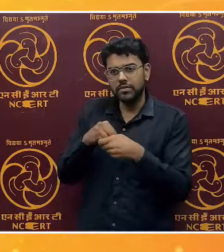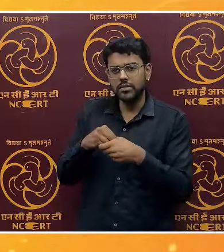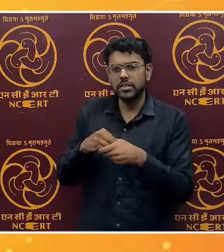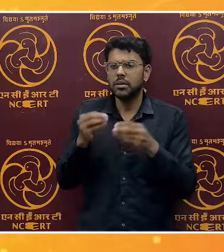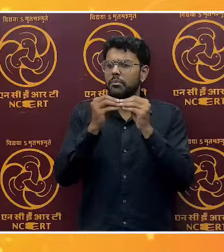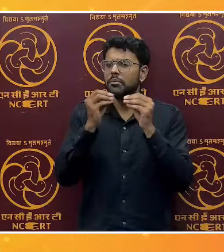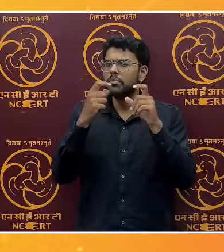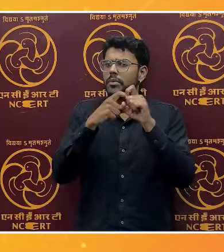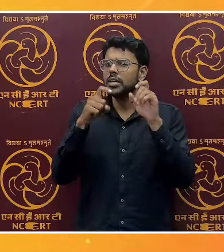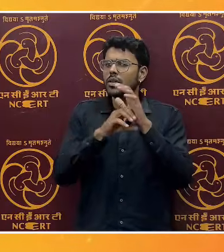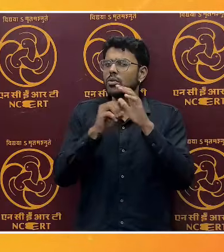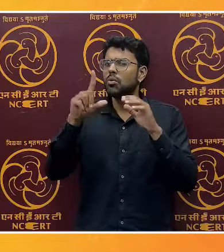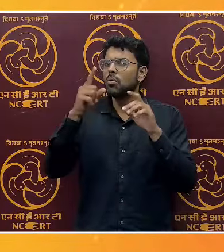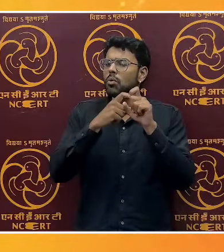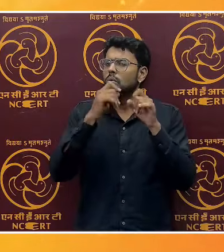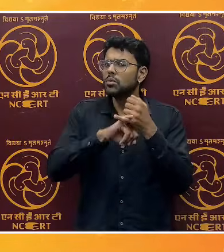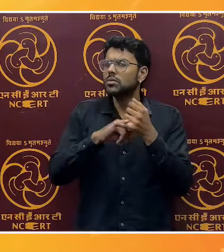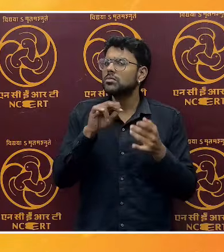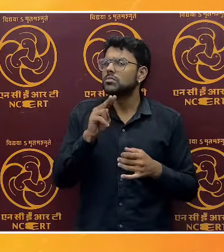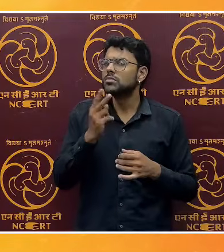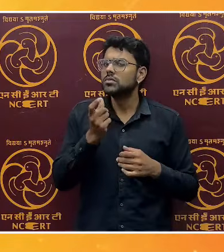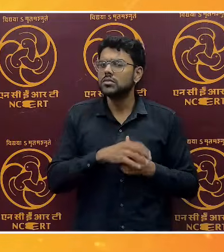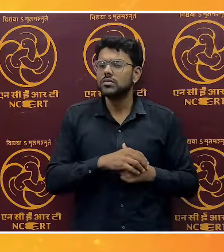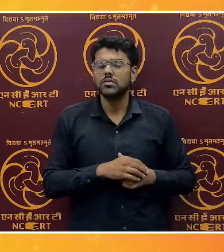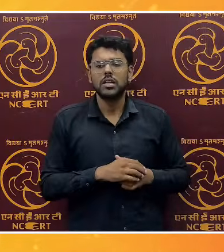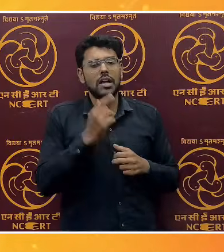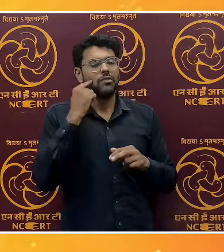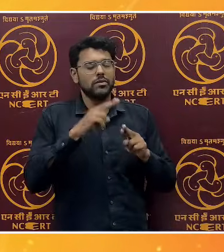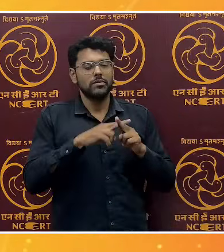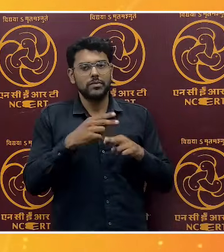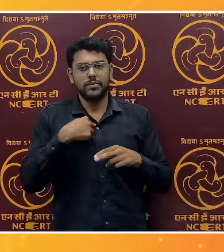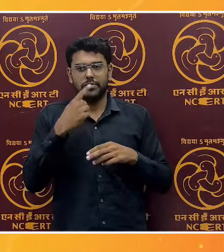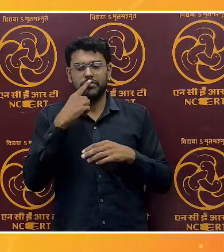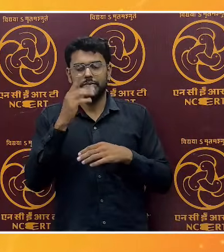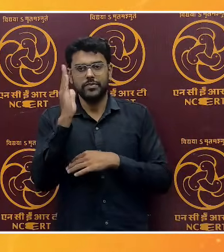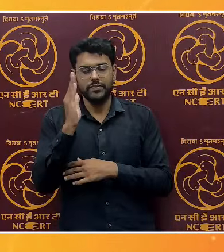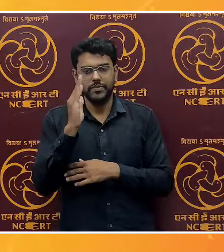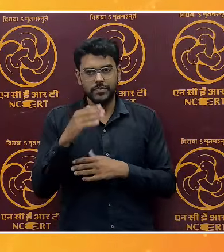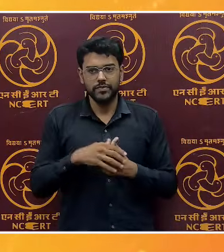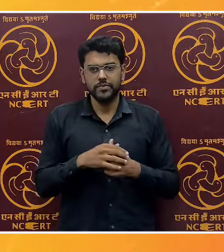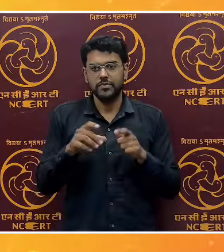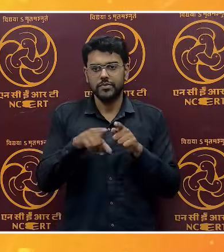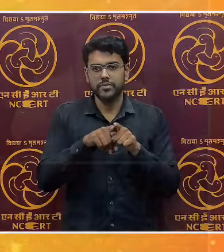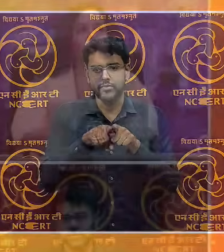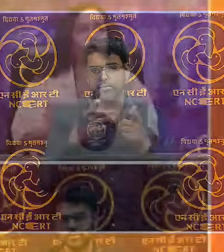B-rolls? So B-rolls are like if I am giving a lecture on